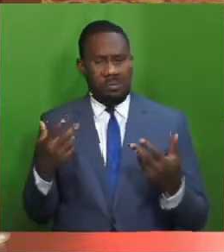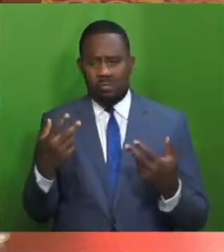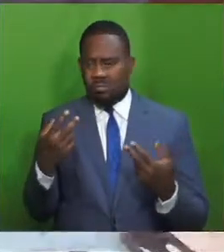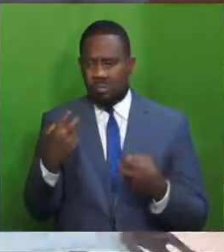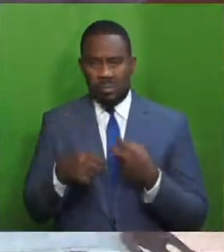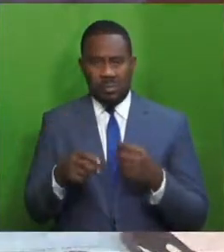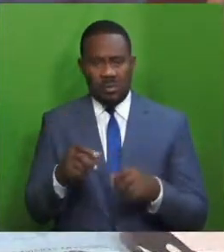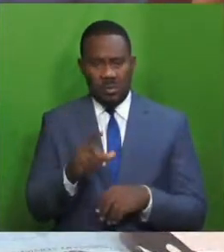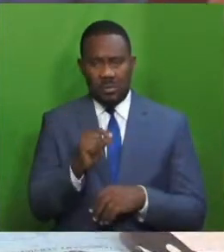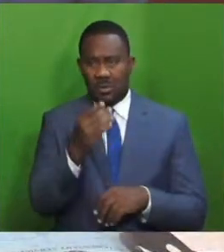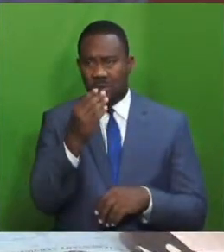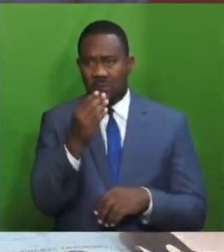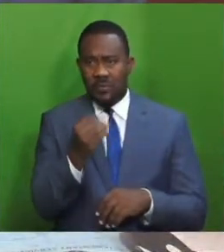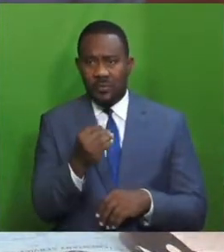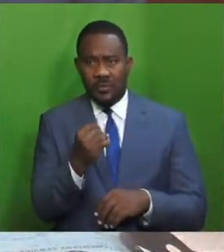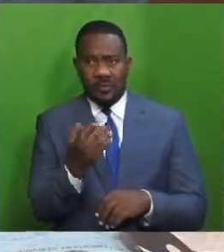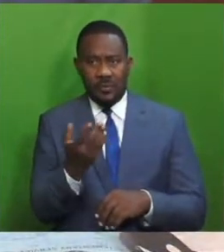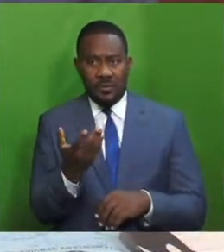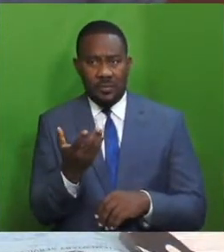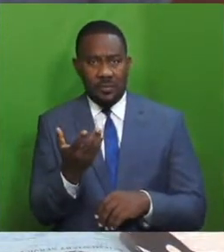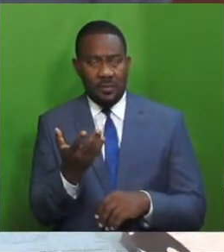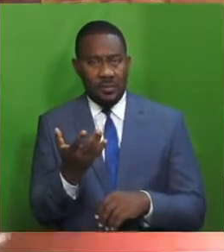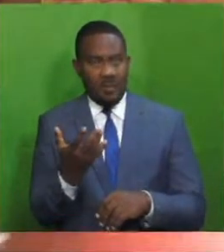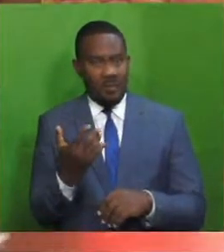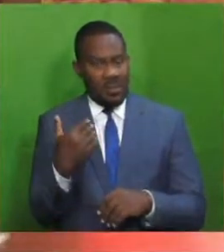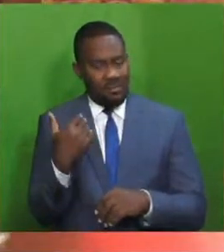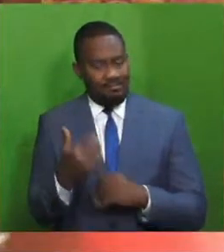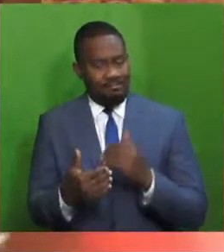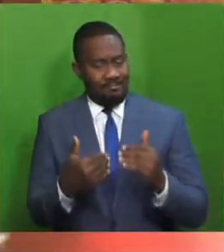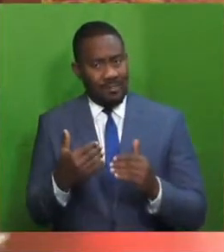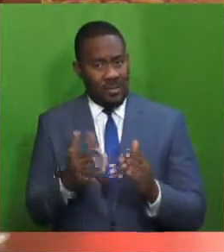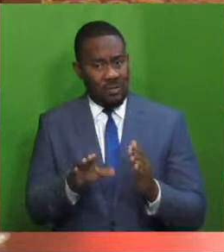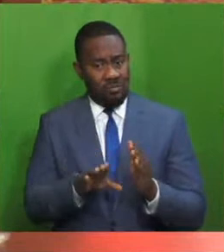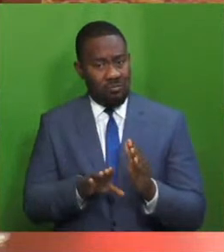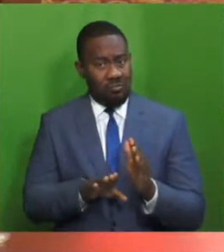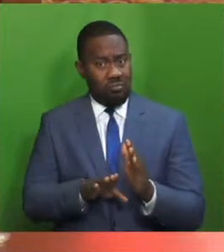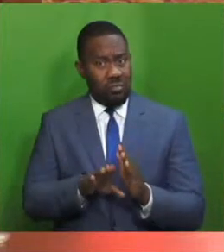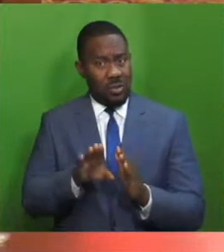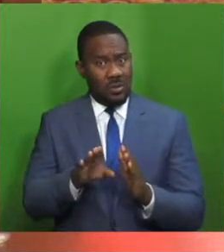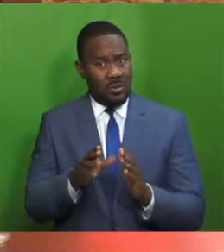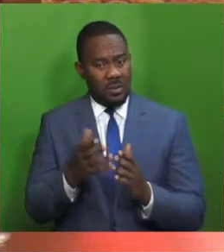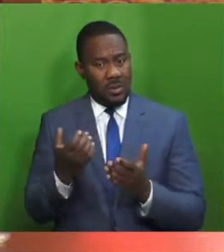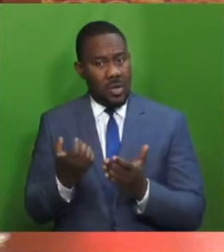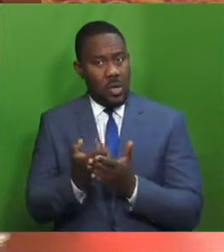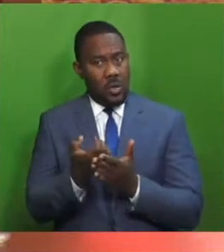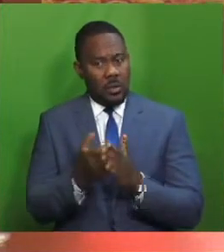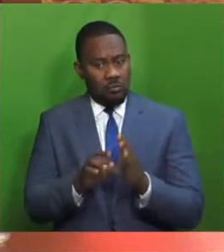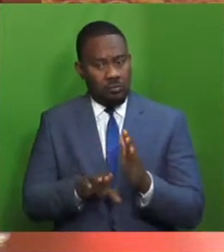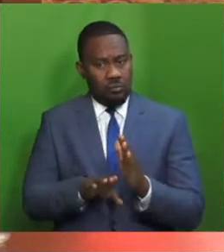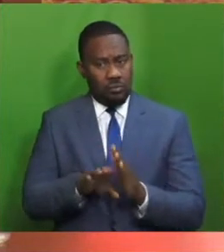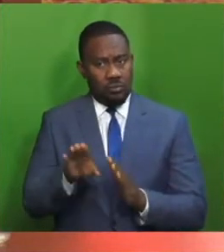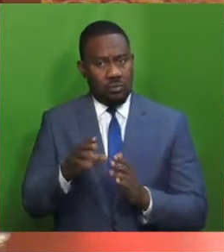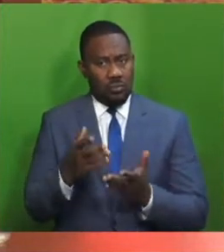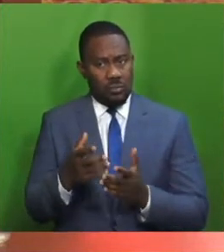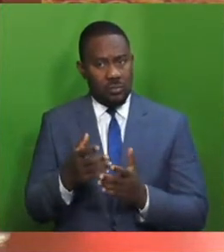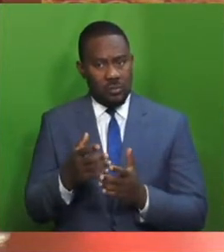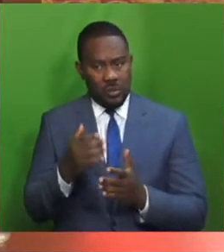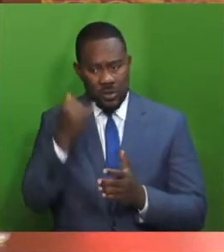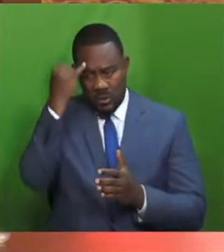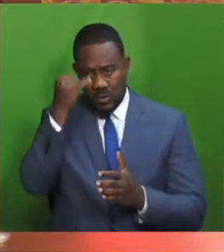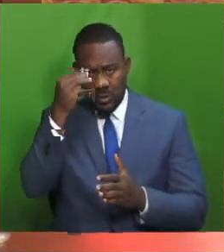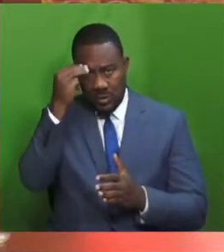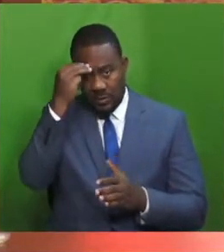even 2014, and yet consistently, the growth rate under President John Mahama,